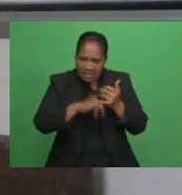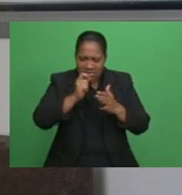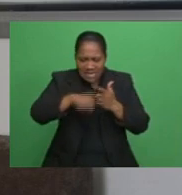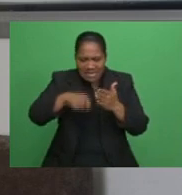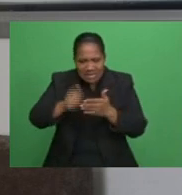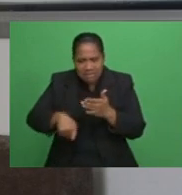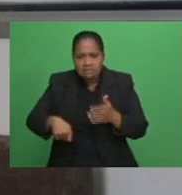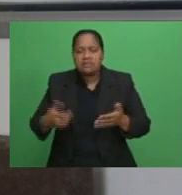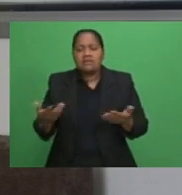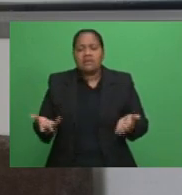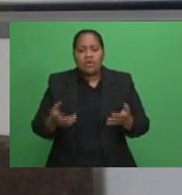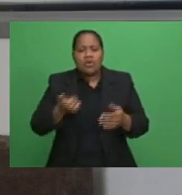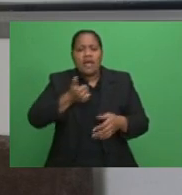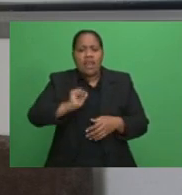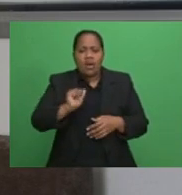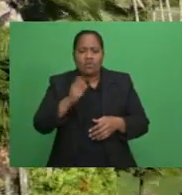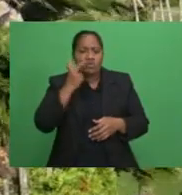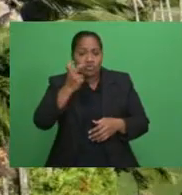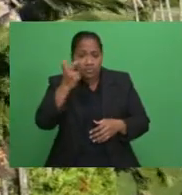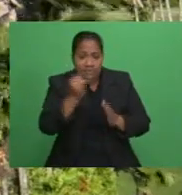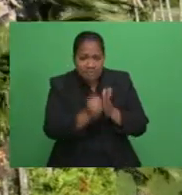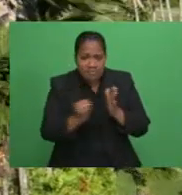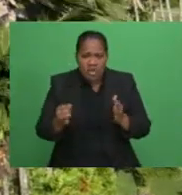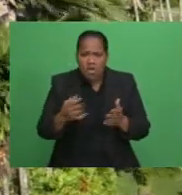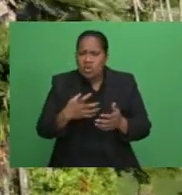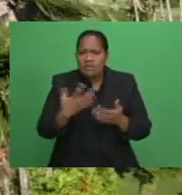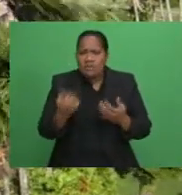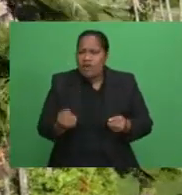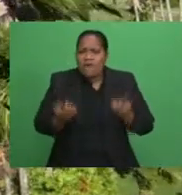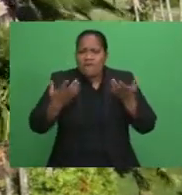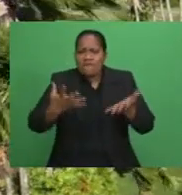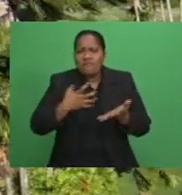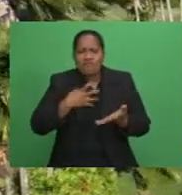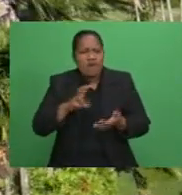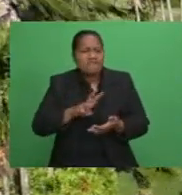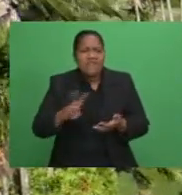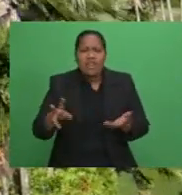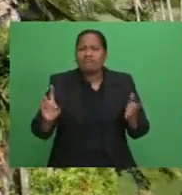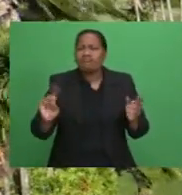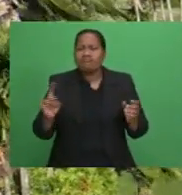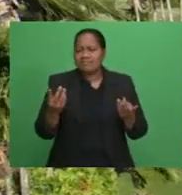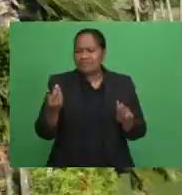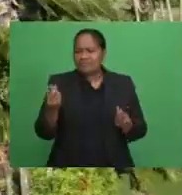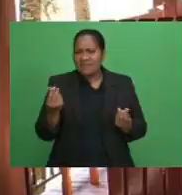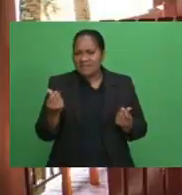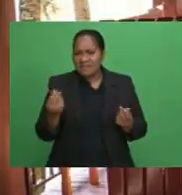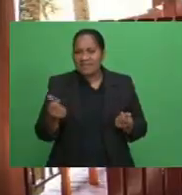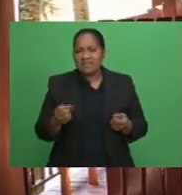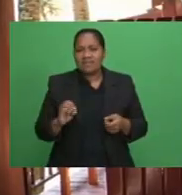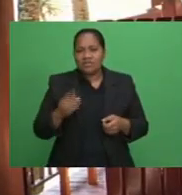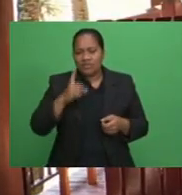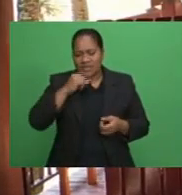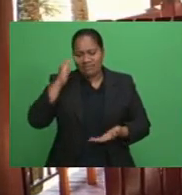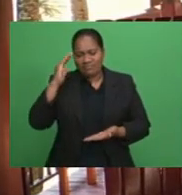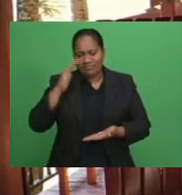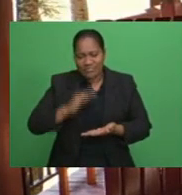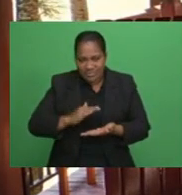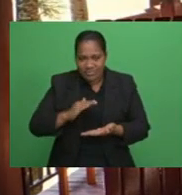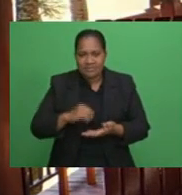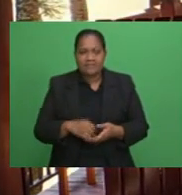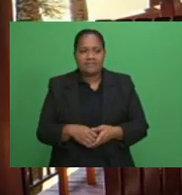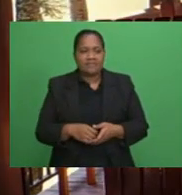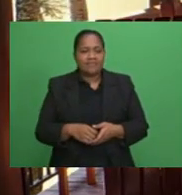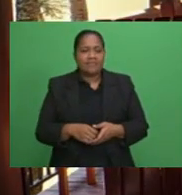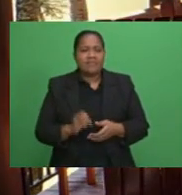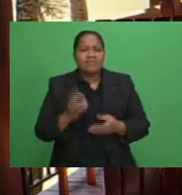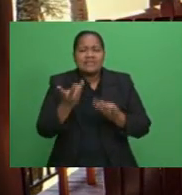businesses to offer more value for money in terms of what they can do, so they can reduce their costs if the import duties on some of